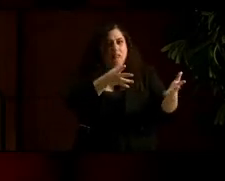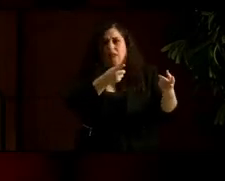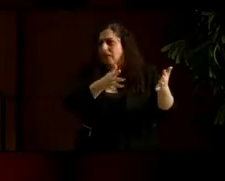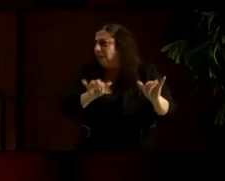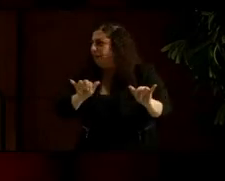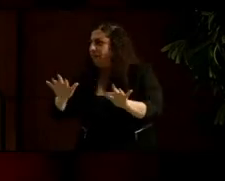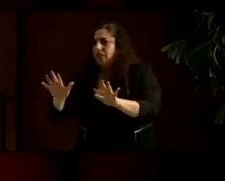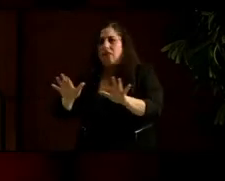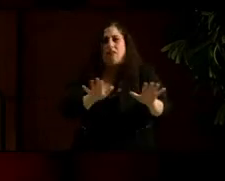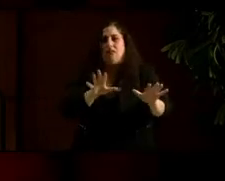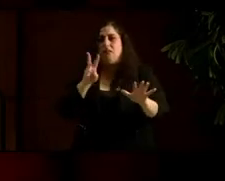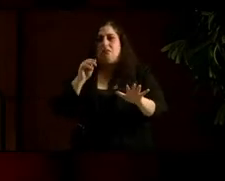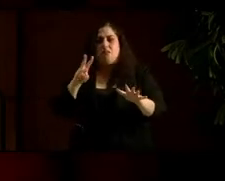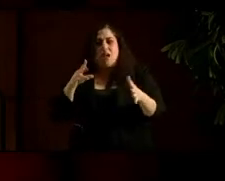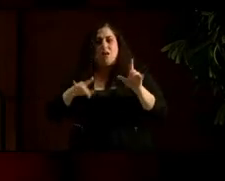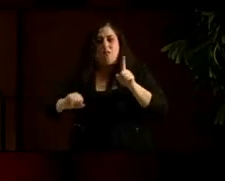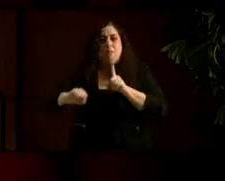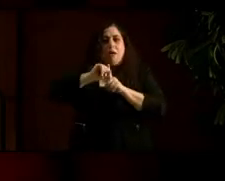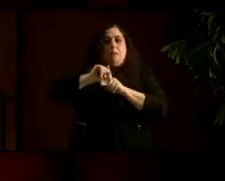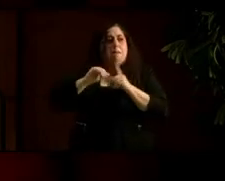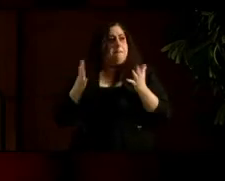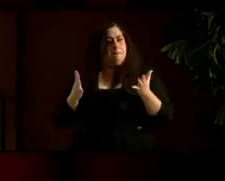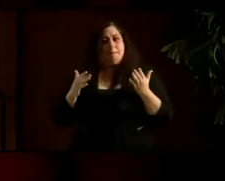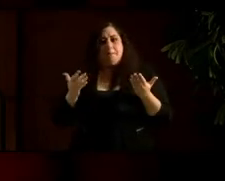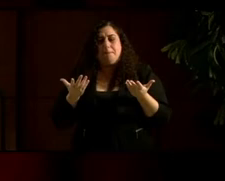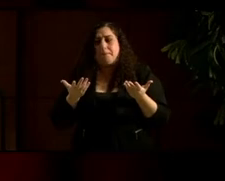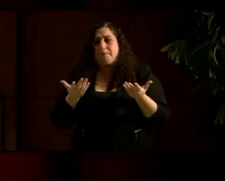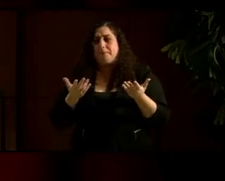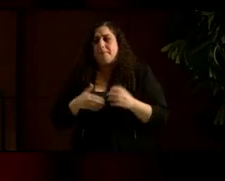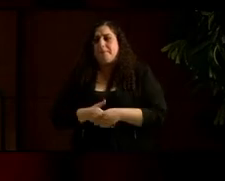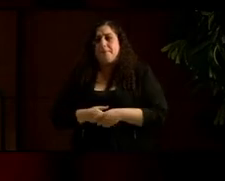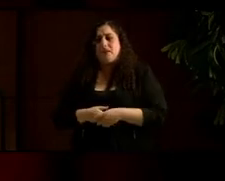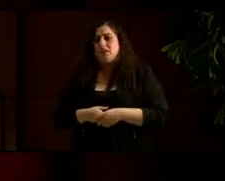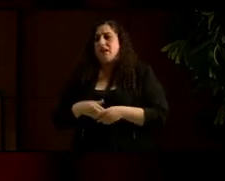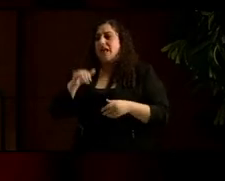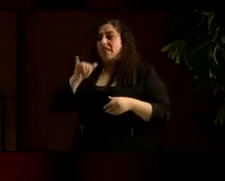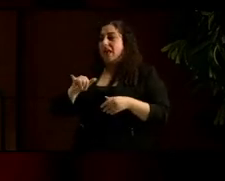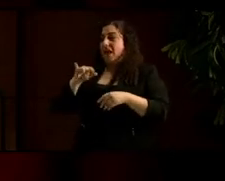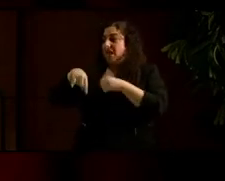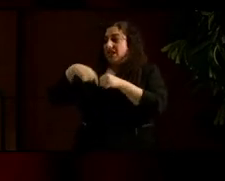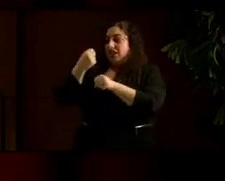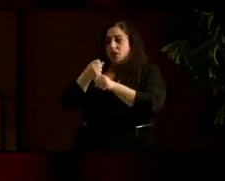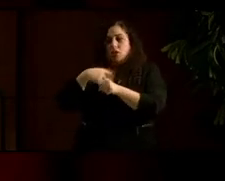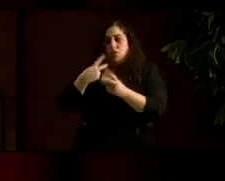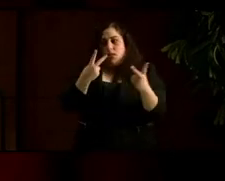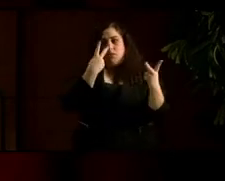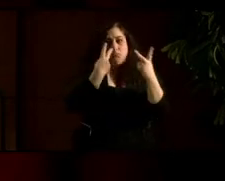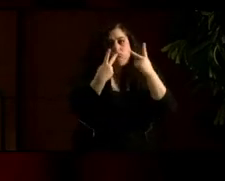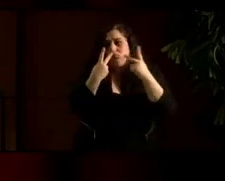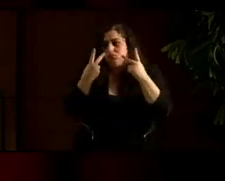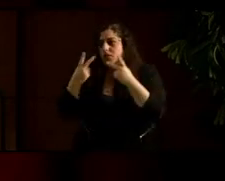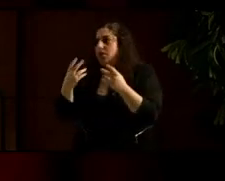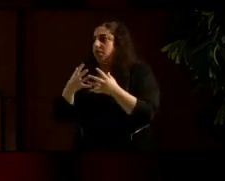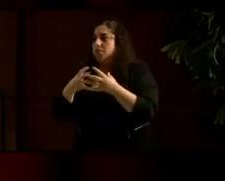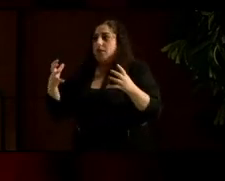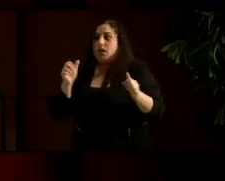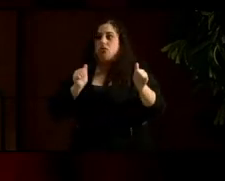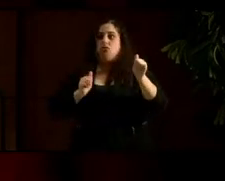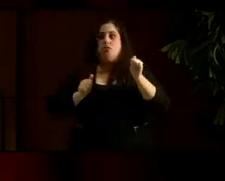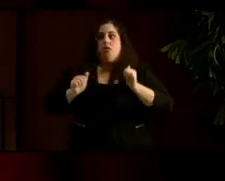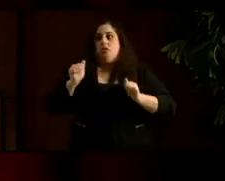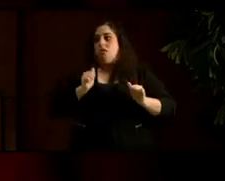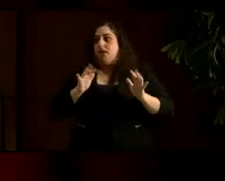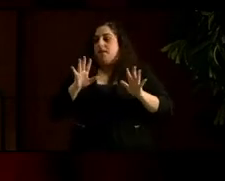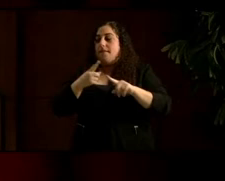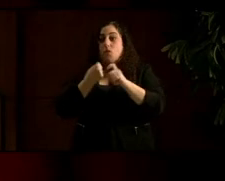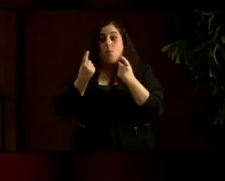Additionally, this year, we have begun to experience some of the most dramatic impacts to our environment, our economy, and our health